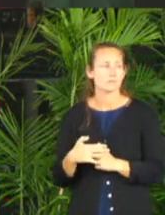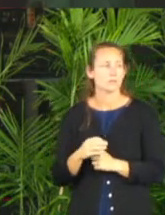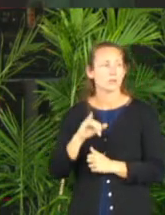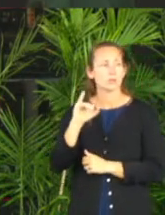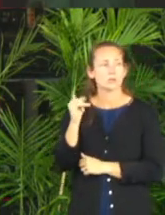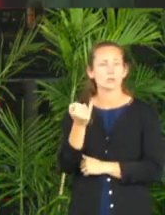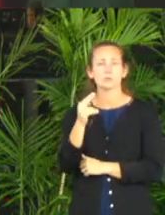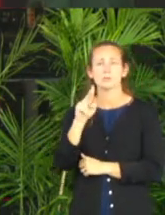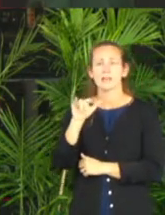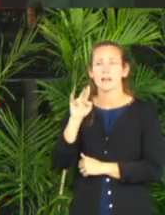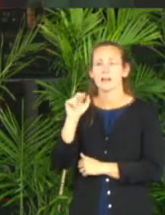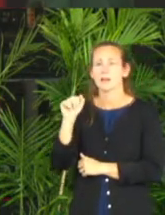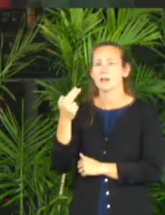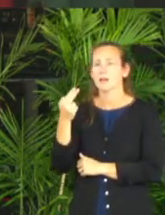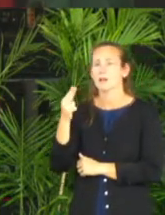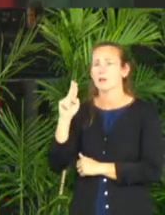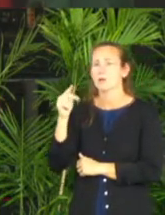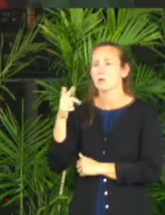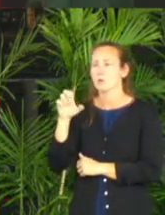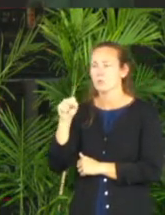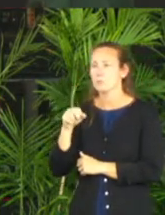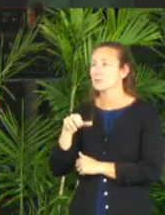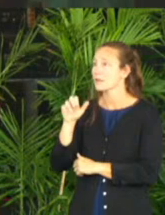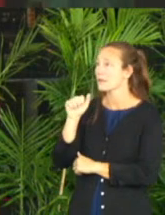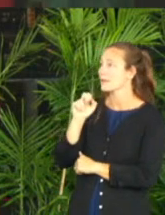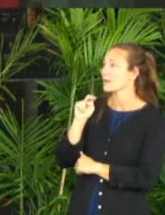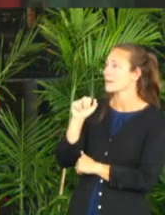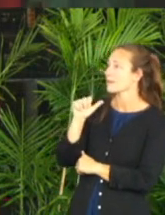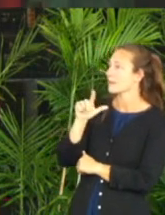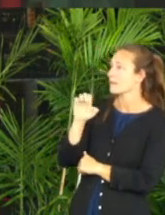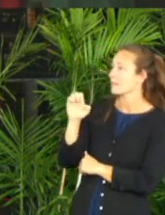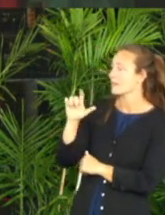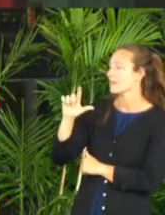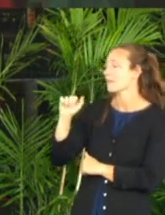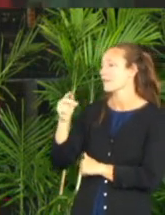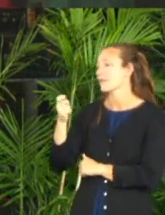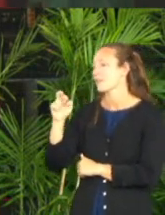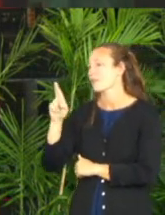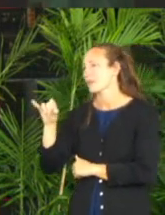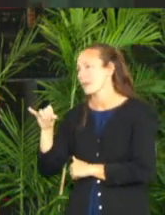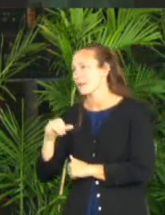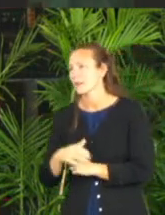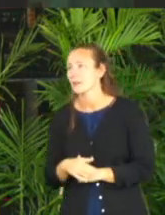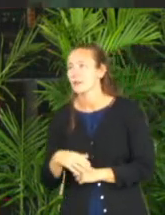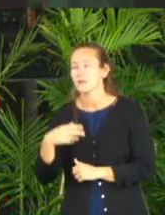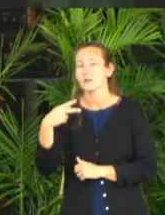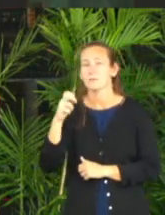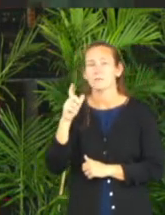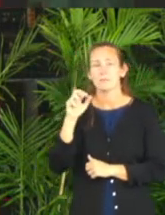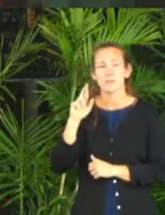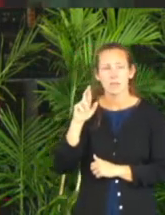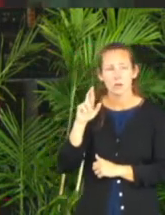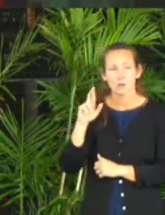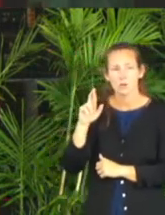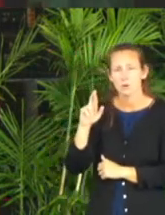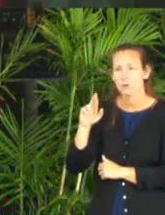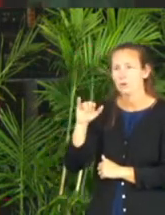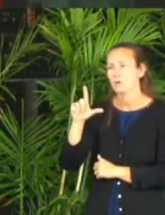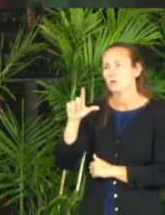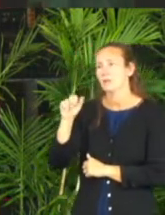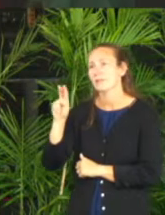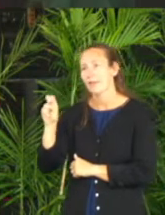Juliana Hughes, Annalie Ruth Lahiri, Peter J. H.